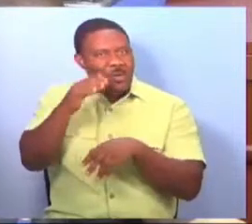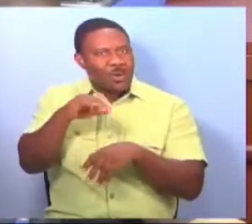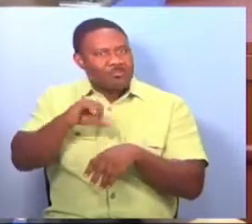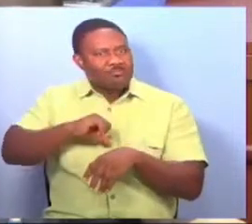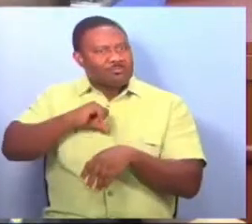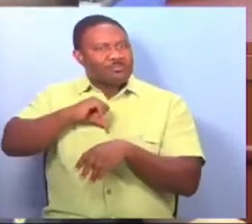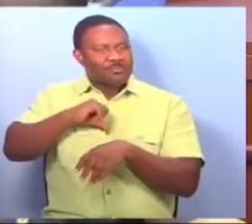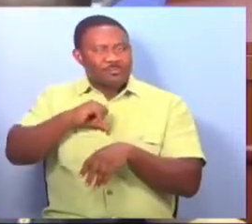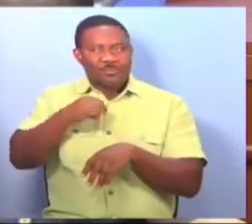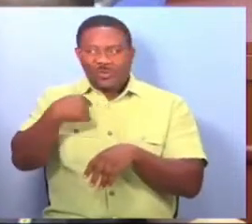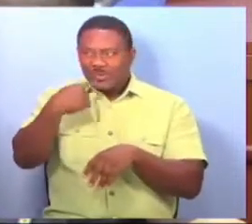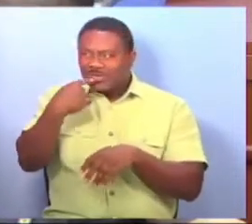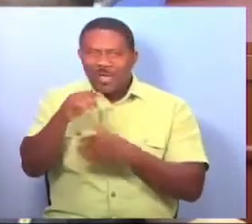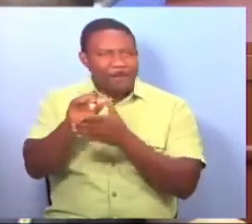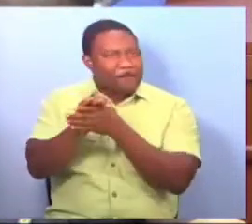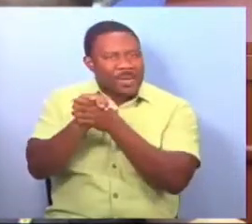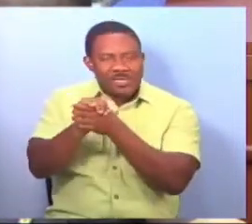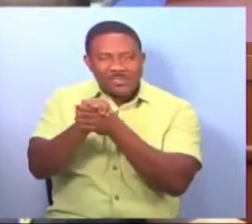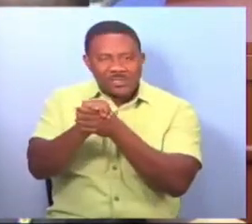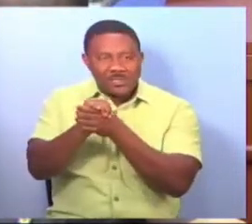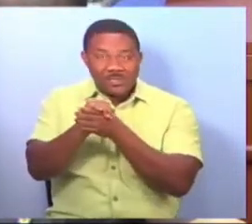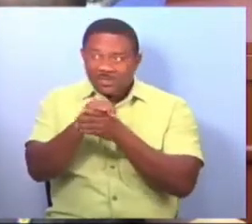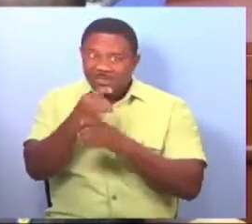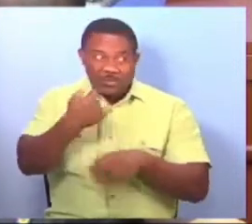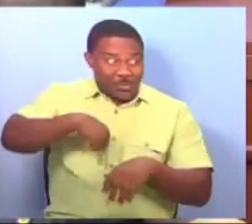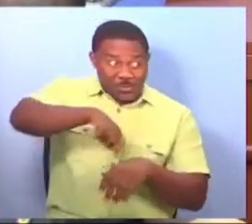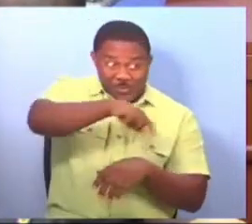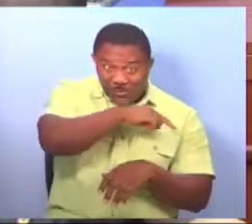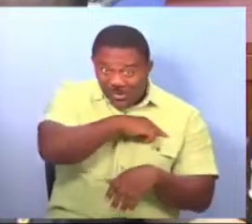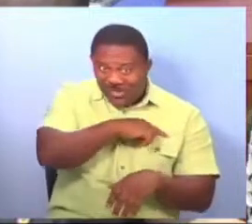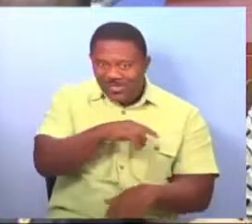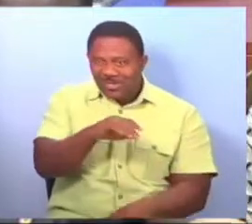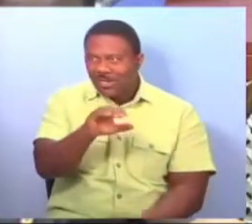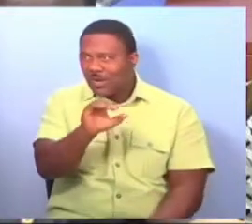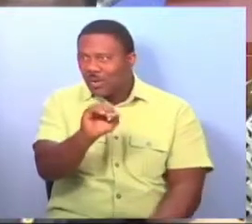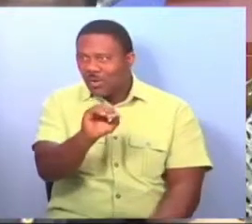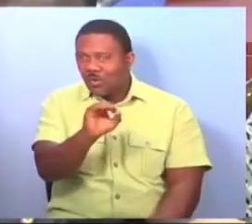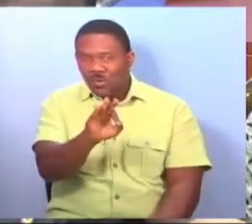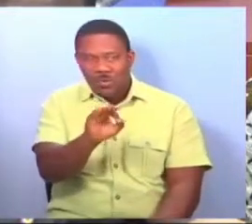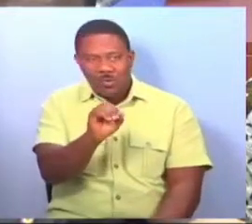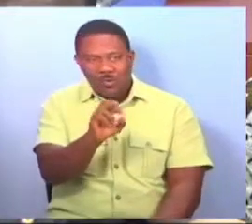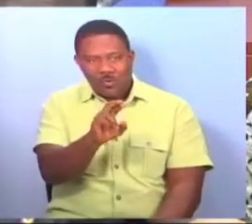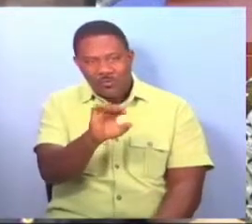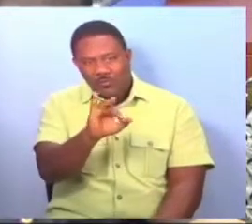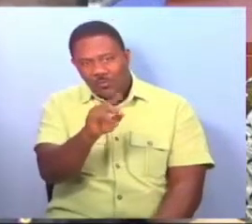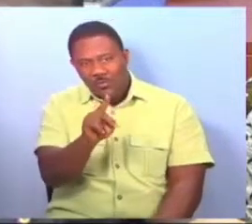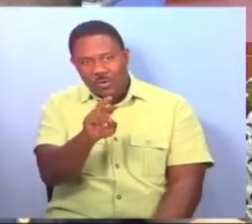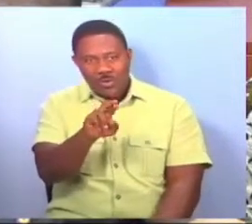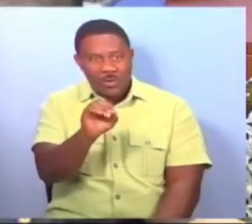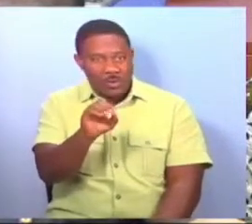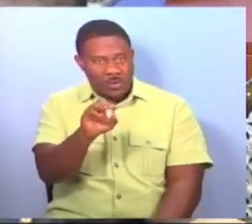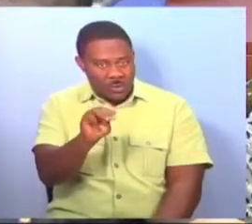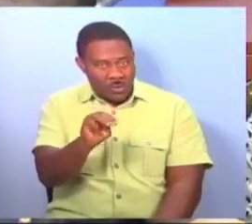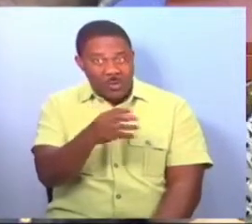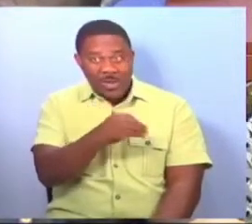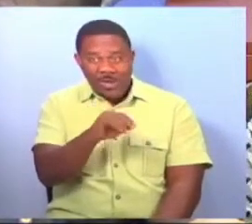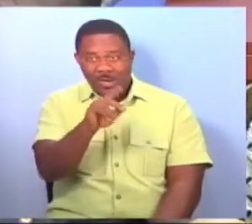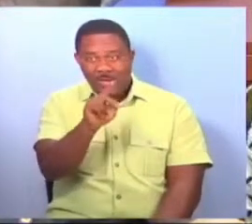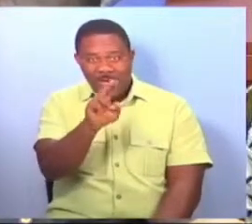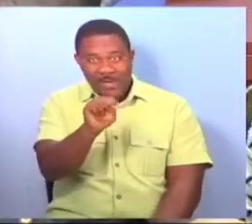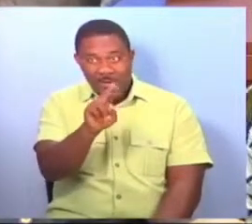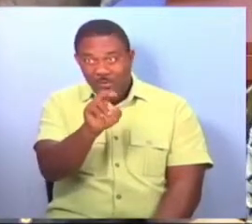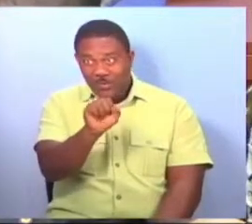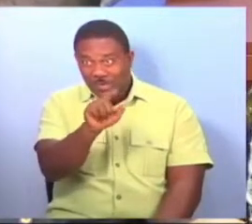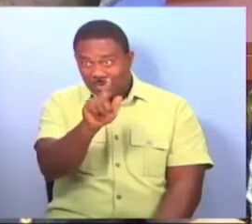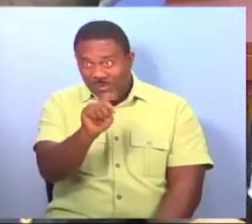say Ayiku from the people of Oforikrum, and most importantly, from KNUST, we say Ayiku